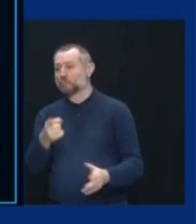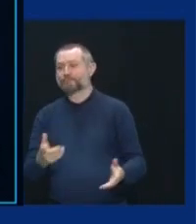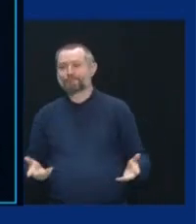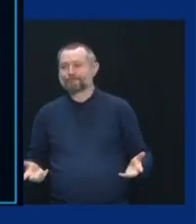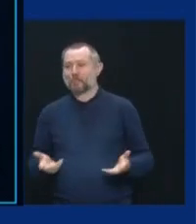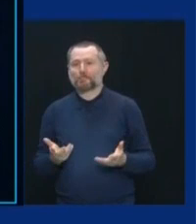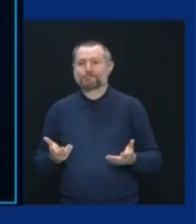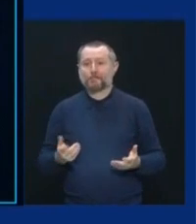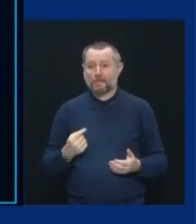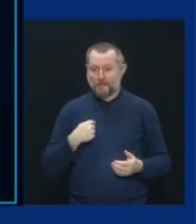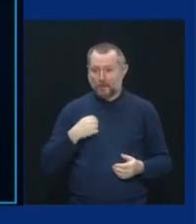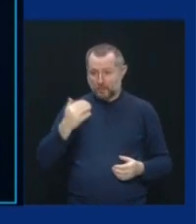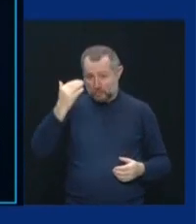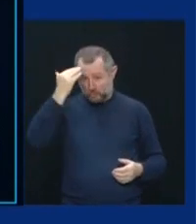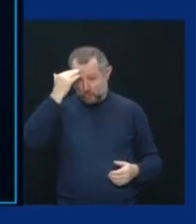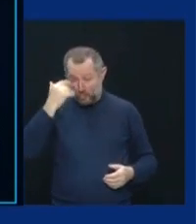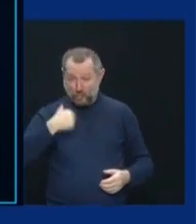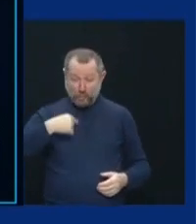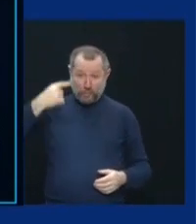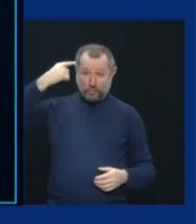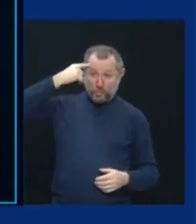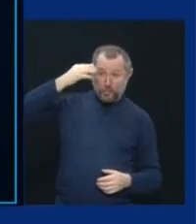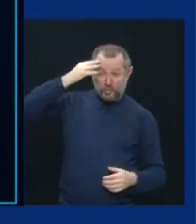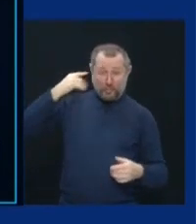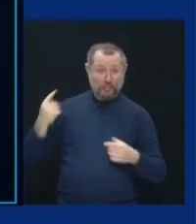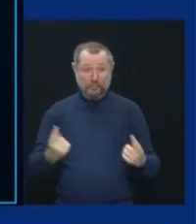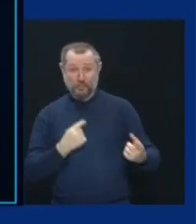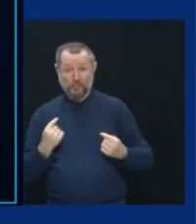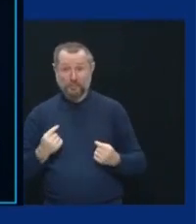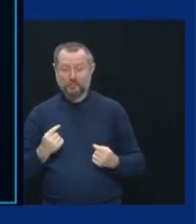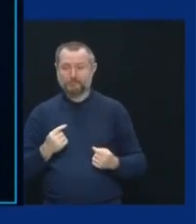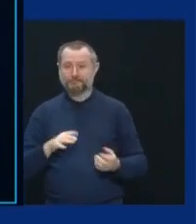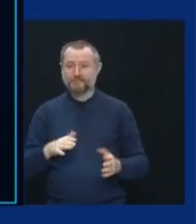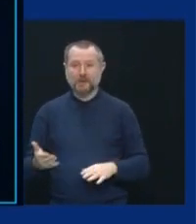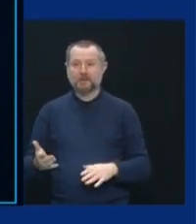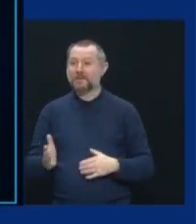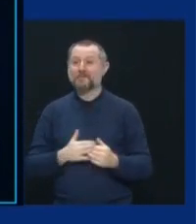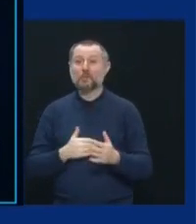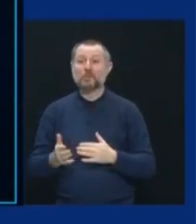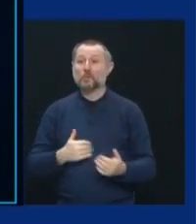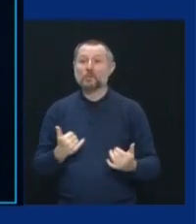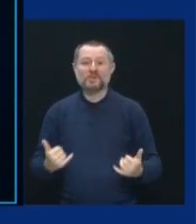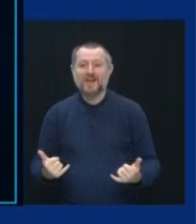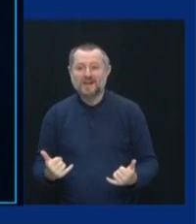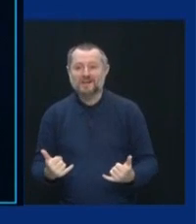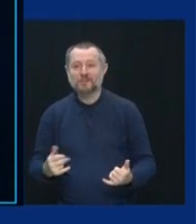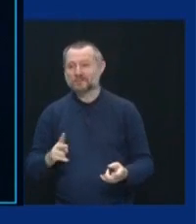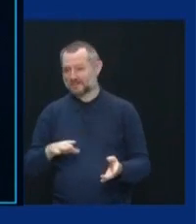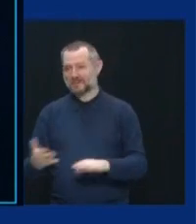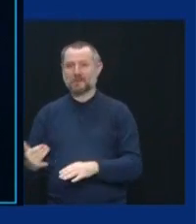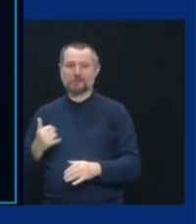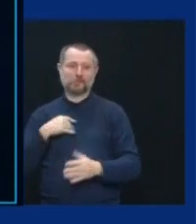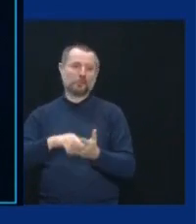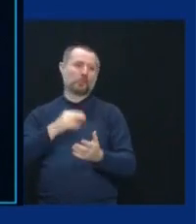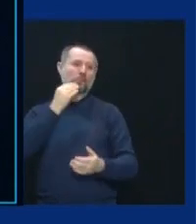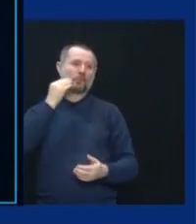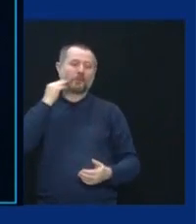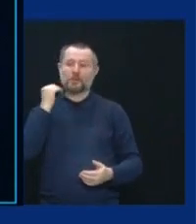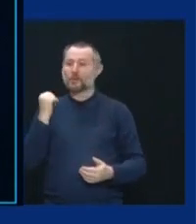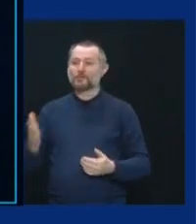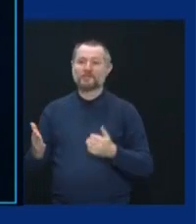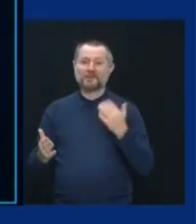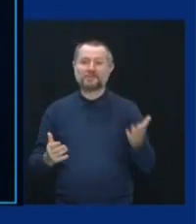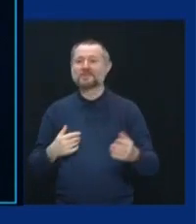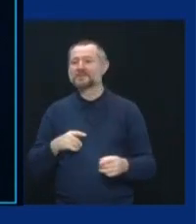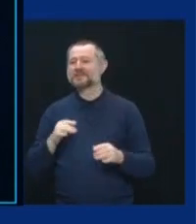still die in nursing homes today. People still die every day. We're testing the